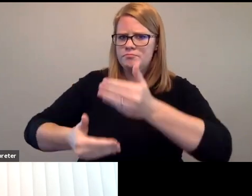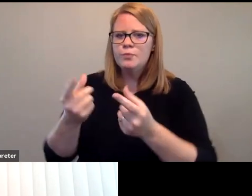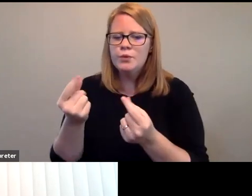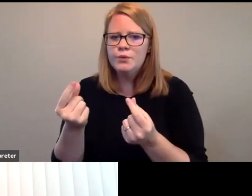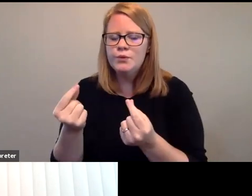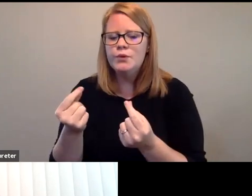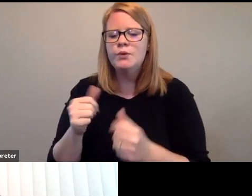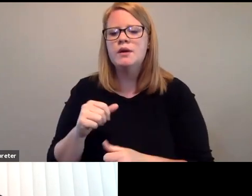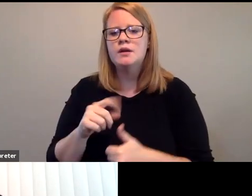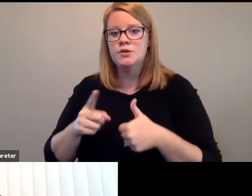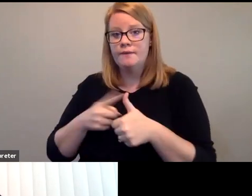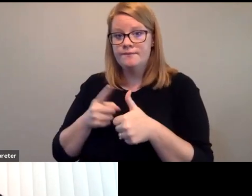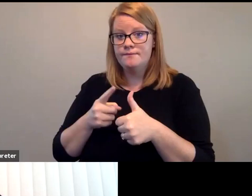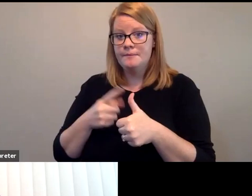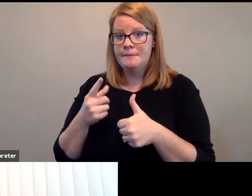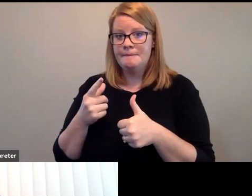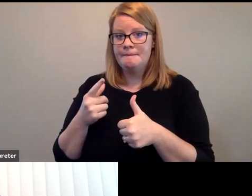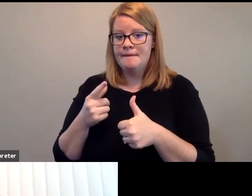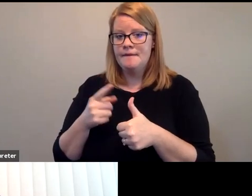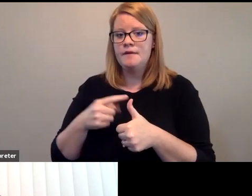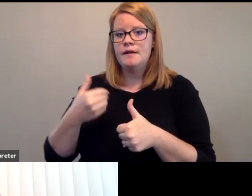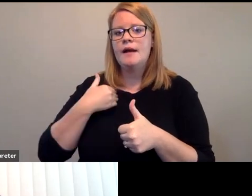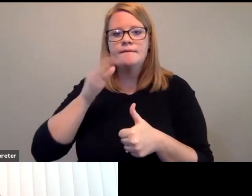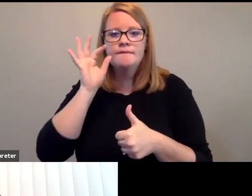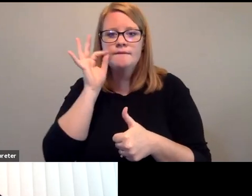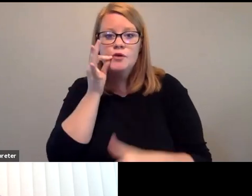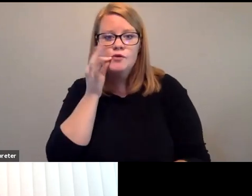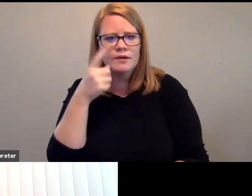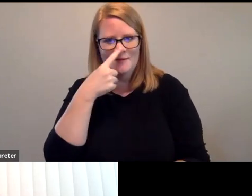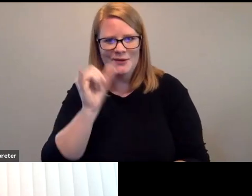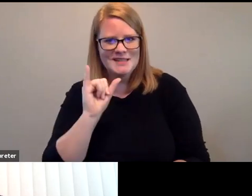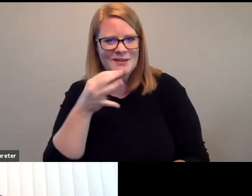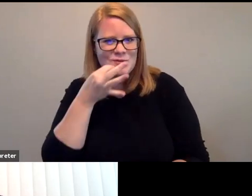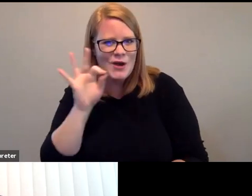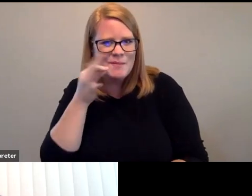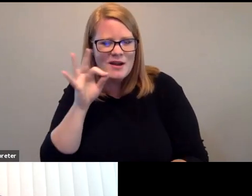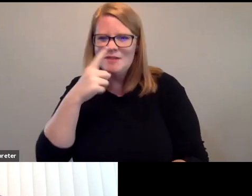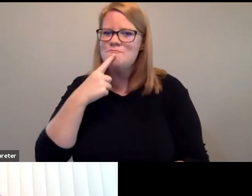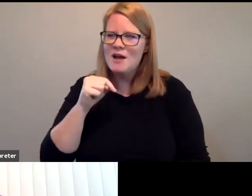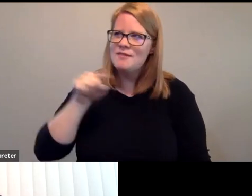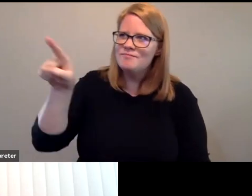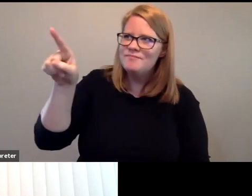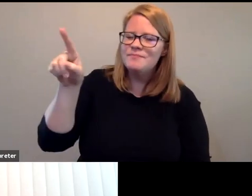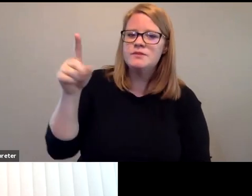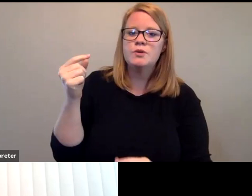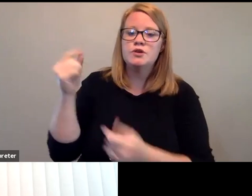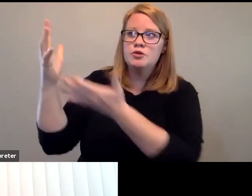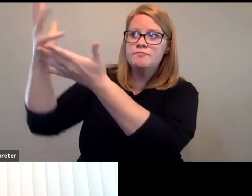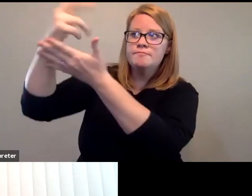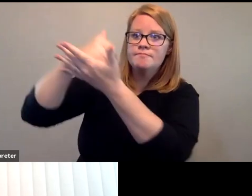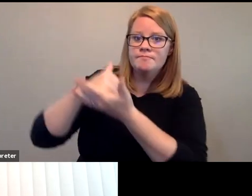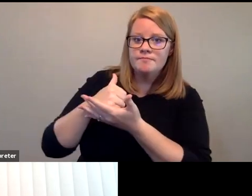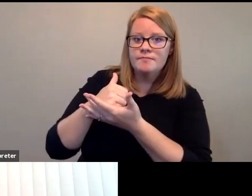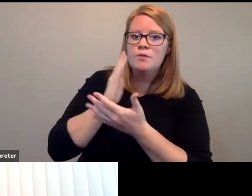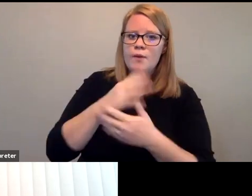there's the fruit, like you said, that's like strawberry, and that is used to make syrup and